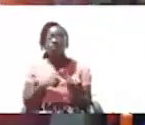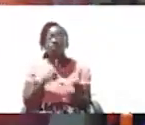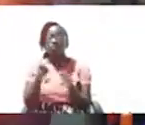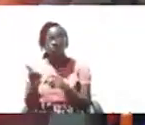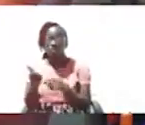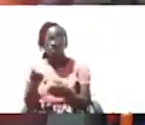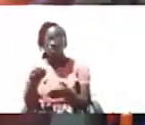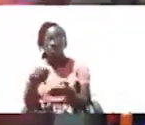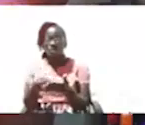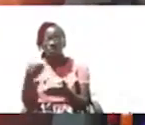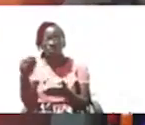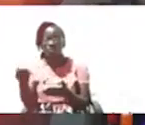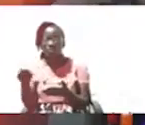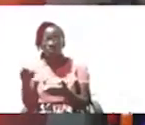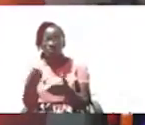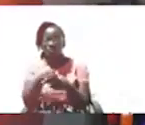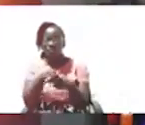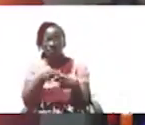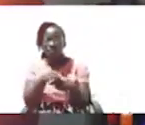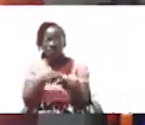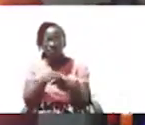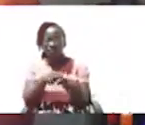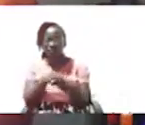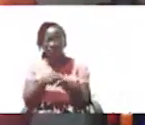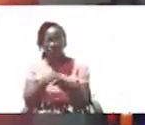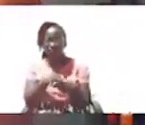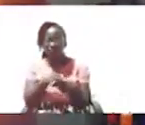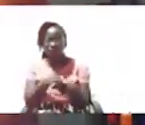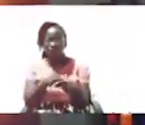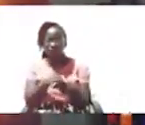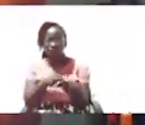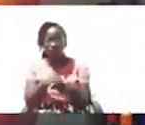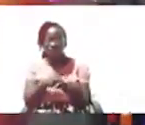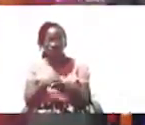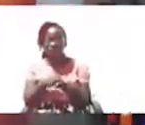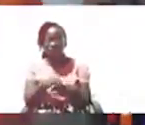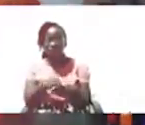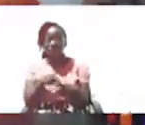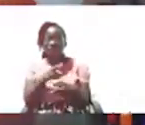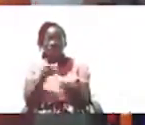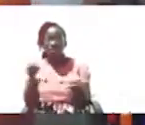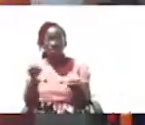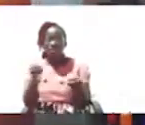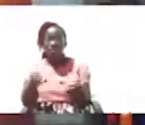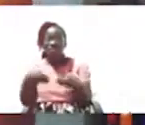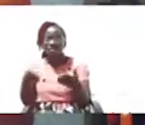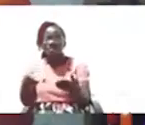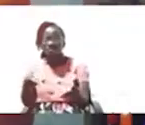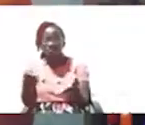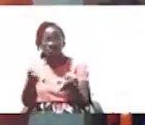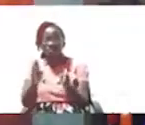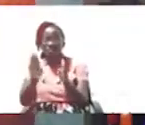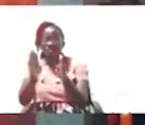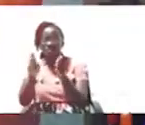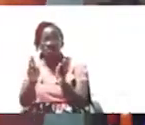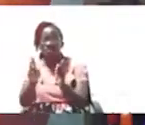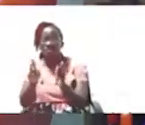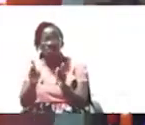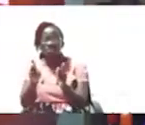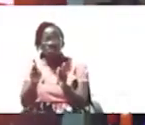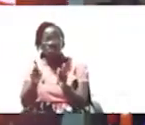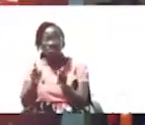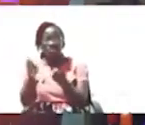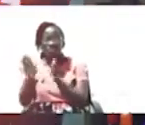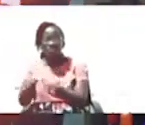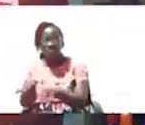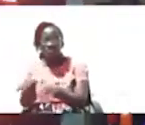Emuno nsa won pa no so. The family believed that somebody had killed a man in the spirit realm. So they had gone to buy a